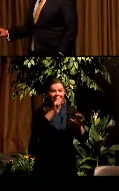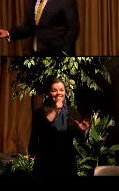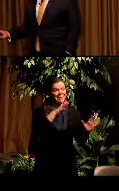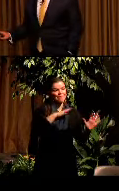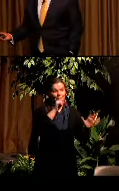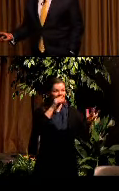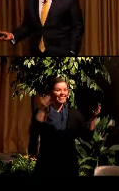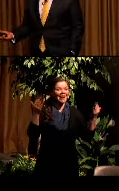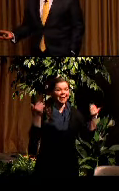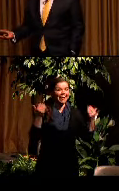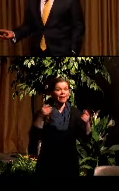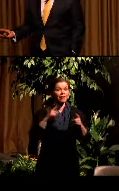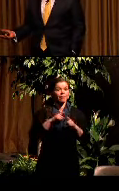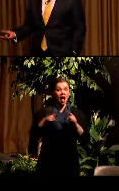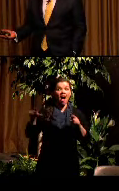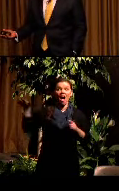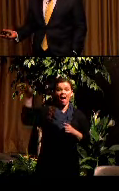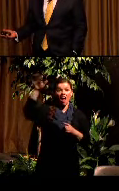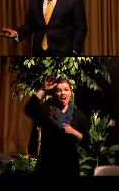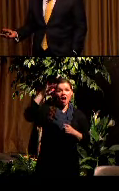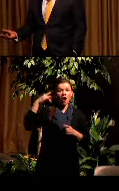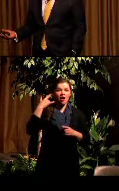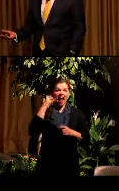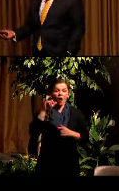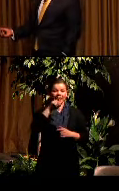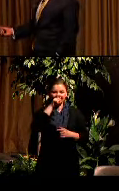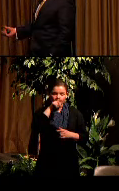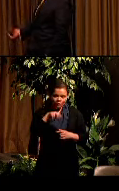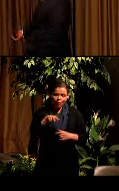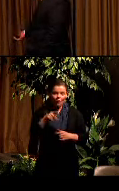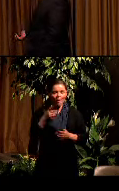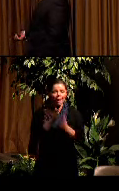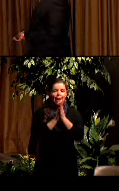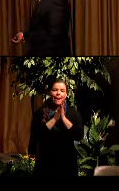golden eagles are flying above, thinking, you know what, I think I'm going to have chicken today.